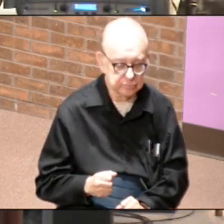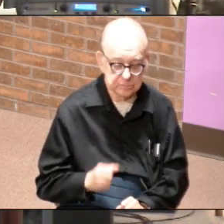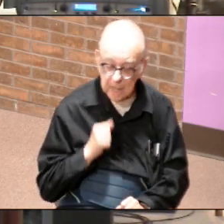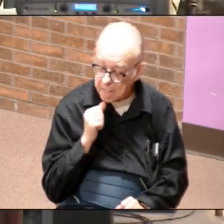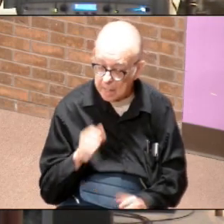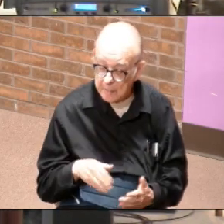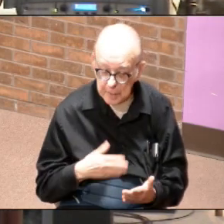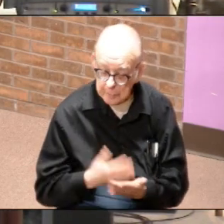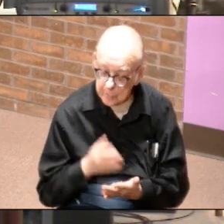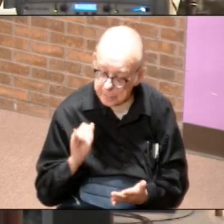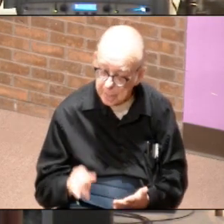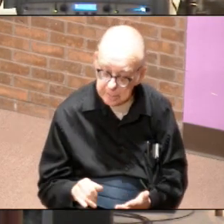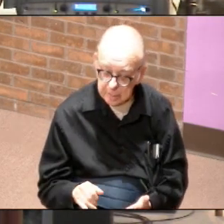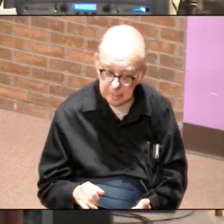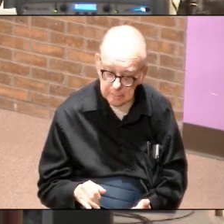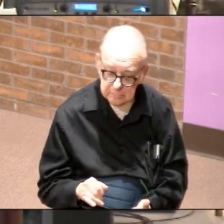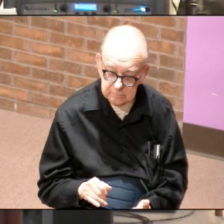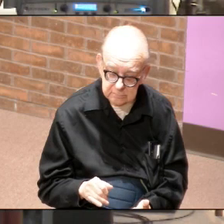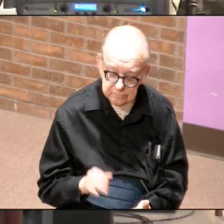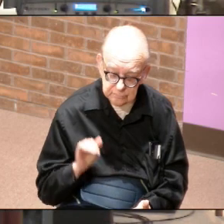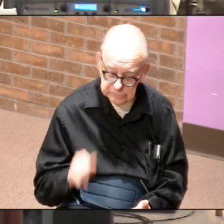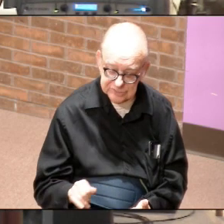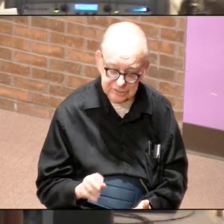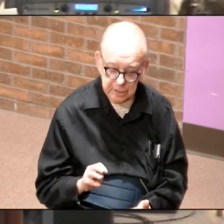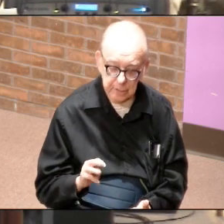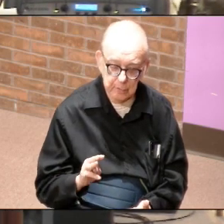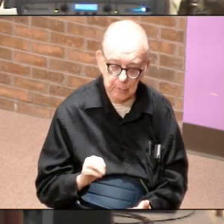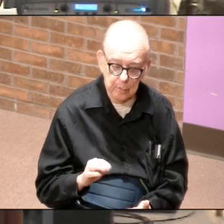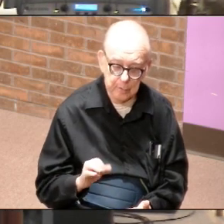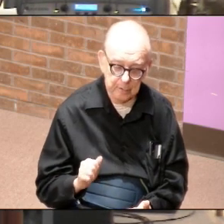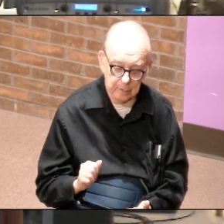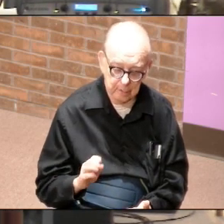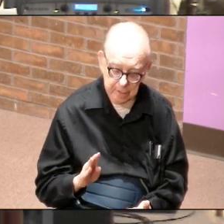hadn't been delivered yet. He was still in the womb.